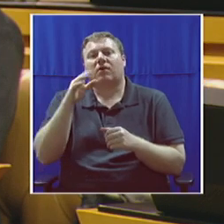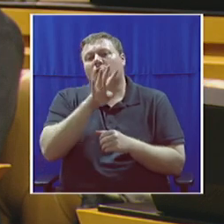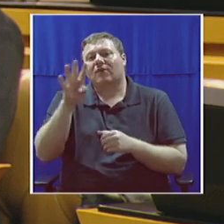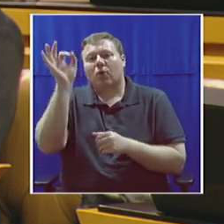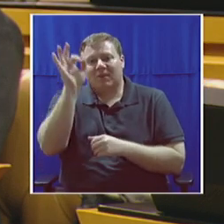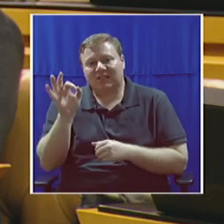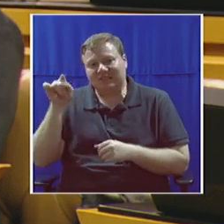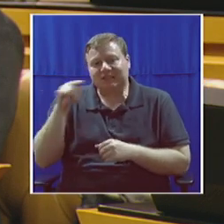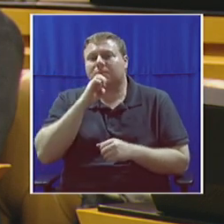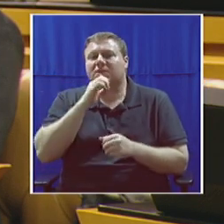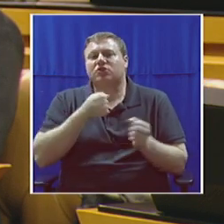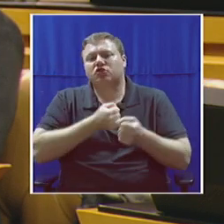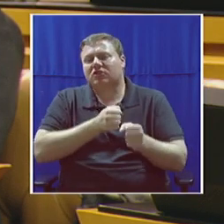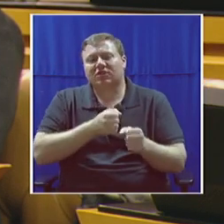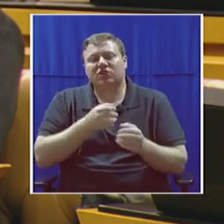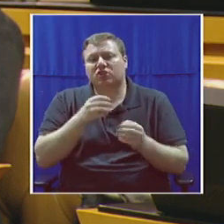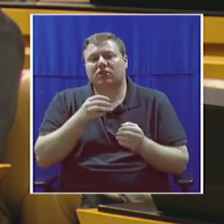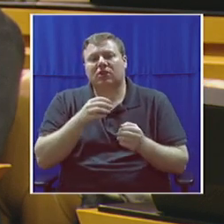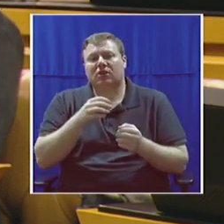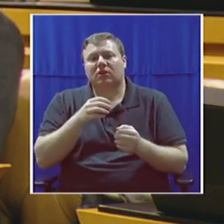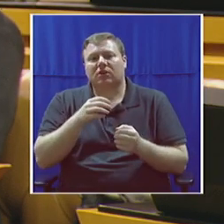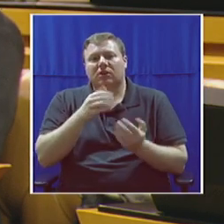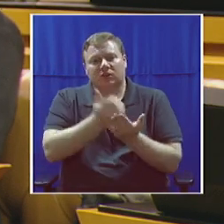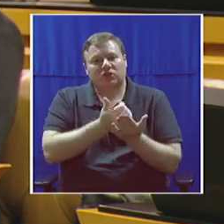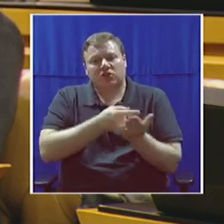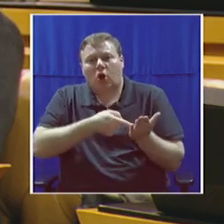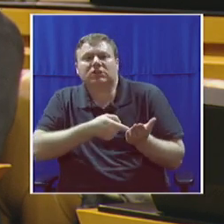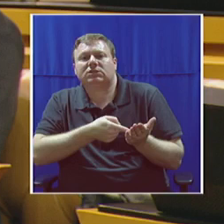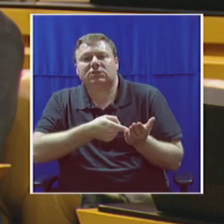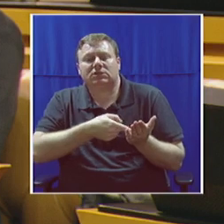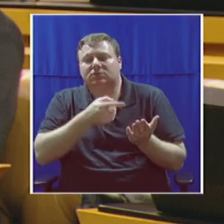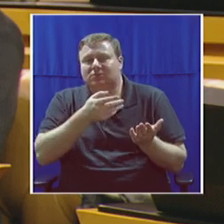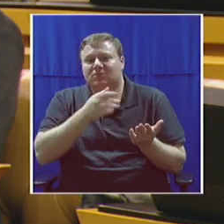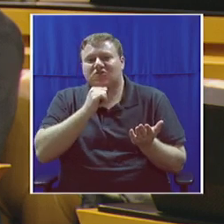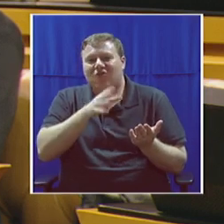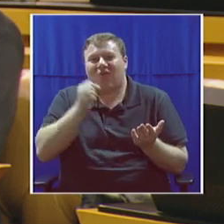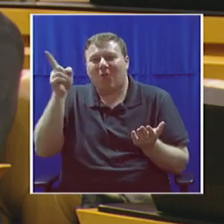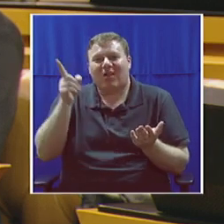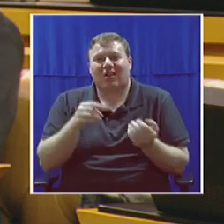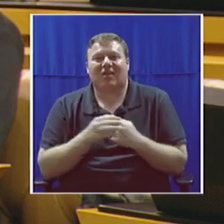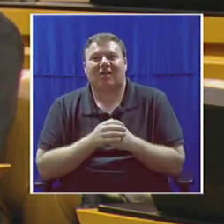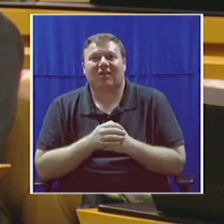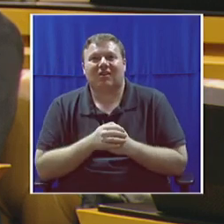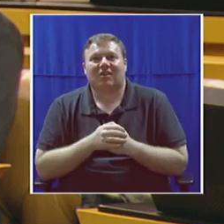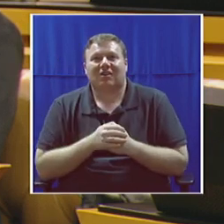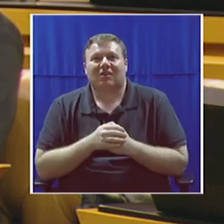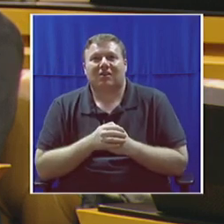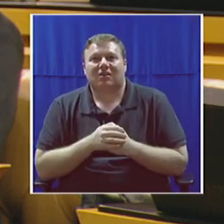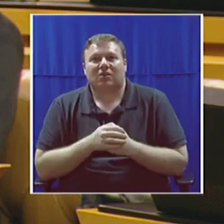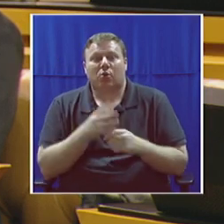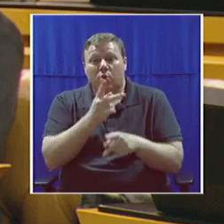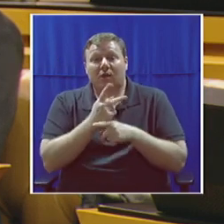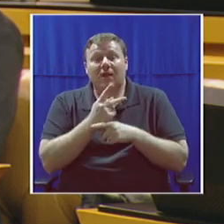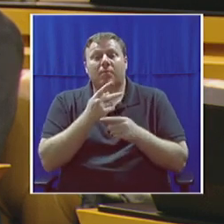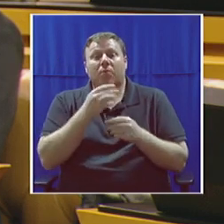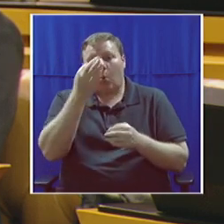44% of crude oil to South Africa but on stock piling we keep the oil from Nigeria and